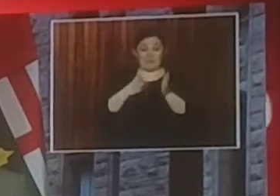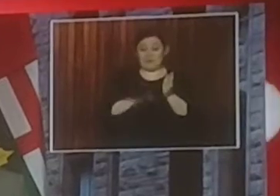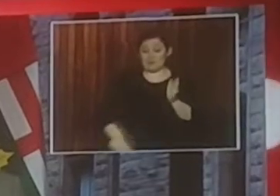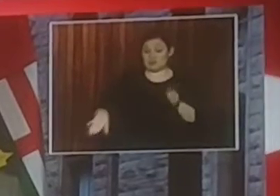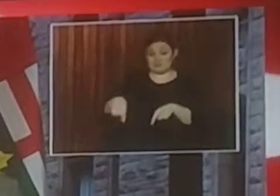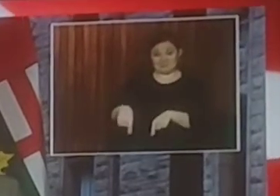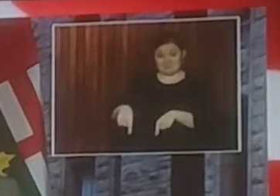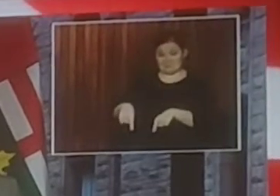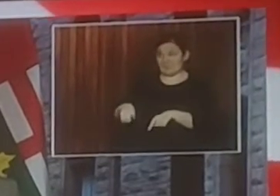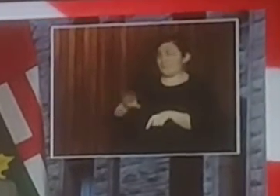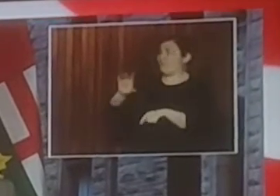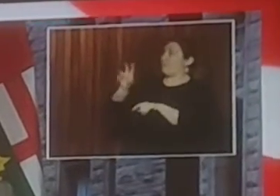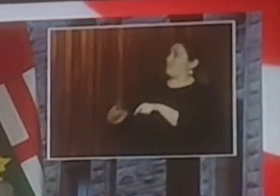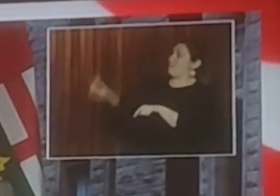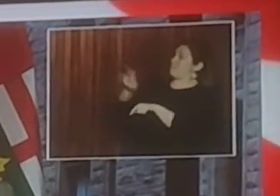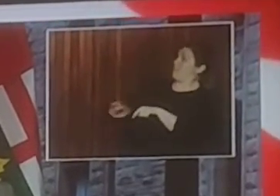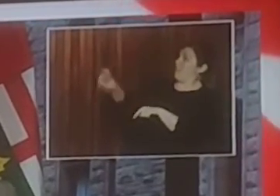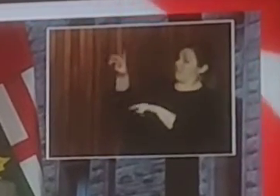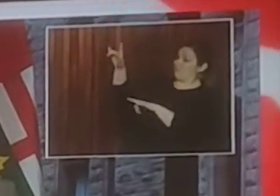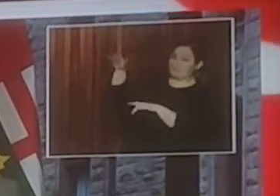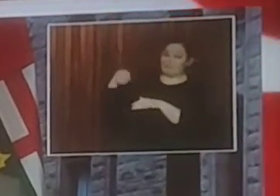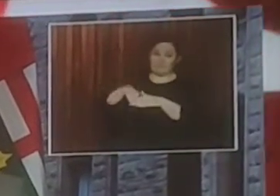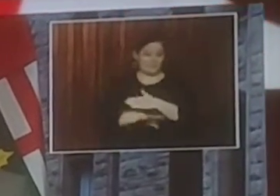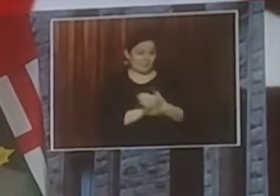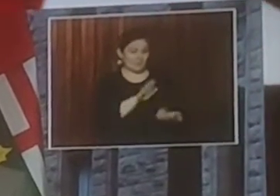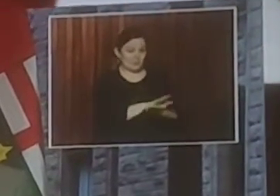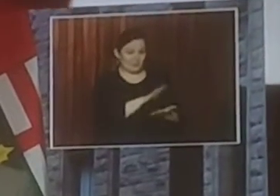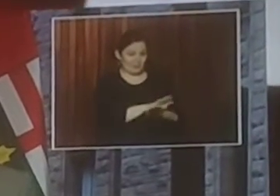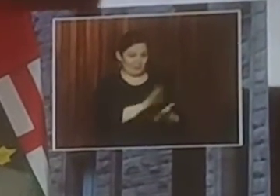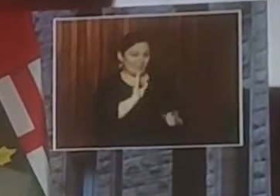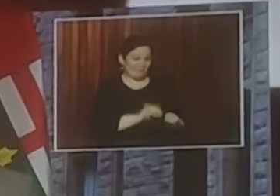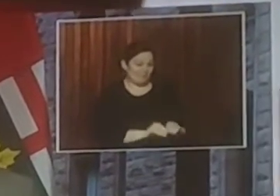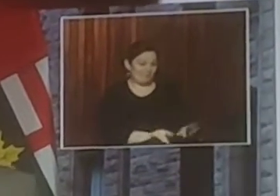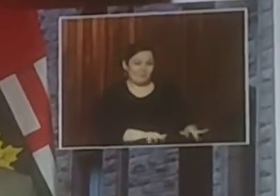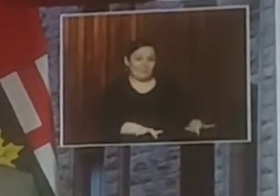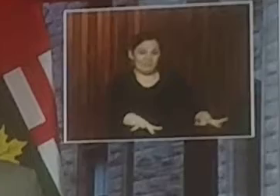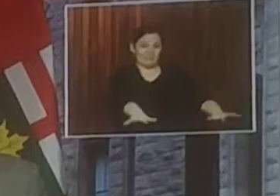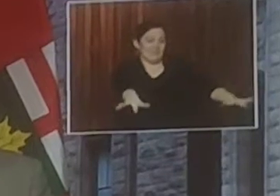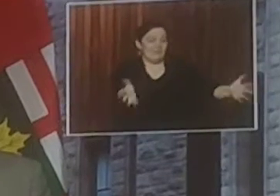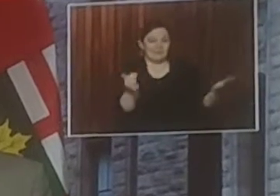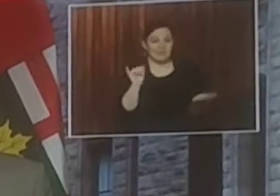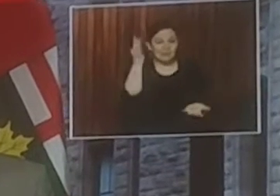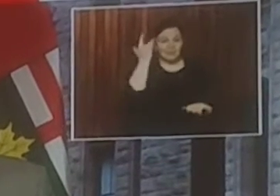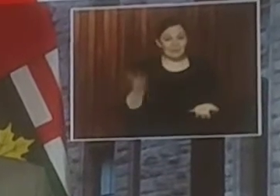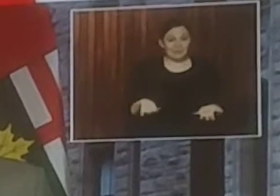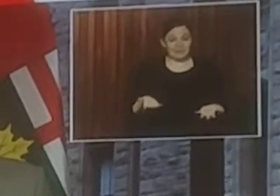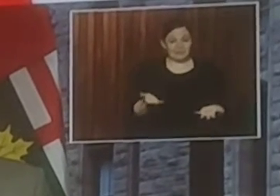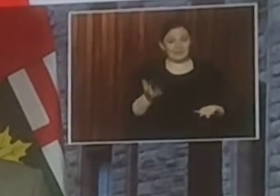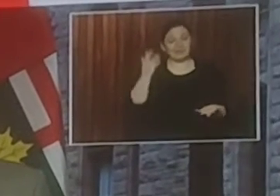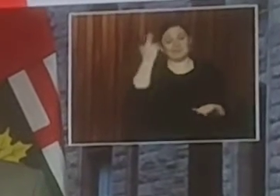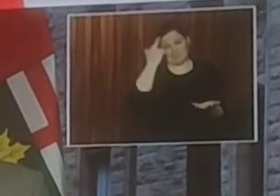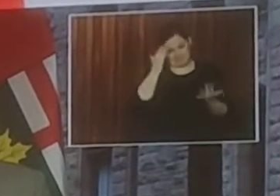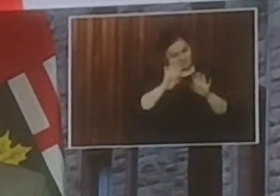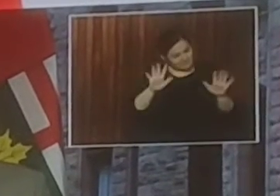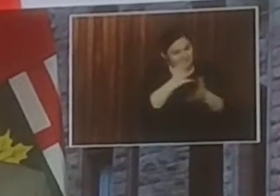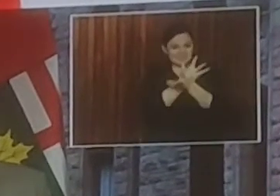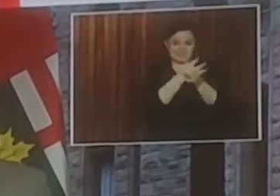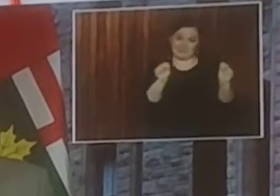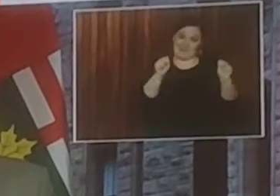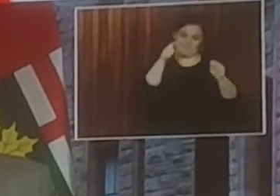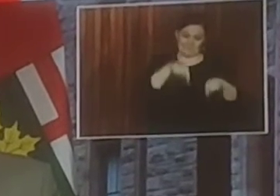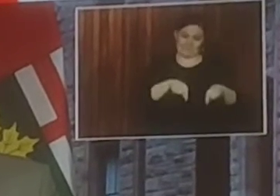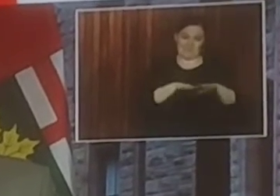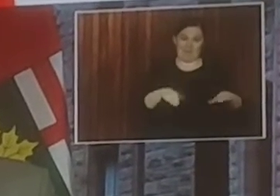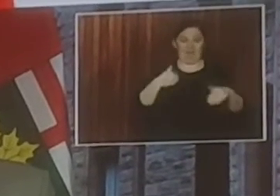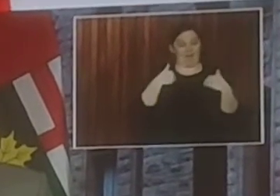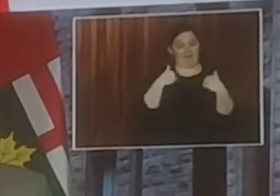got the whole school impacted yet again in that regard. So these are all the safeguards that are in place. That's where staying the course. The schools are going to continue